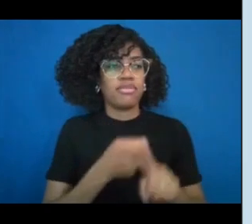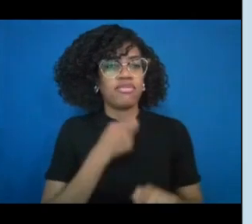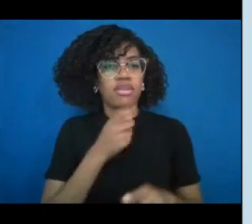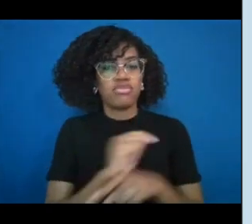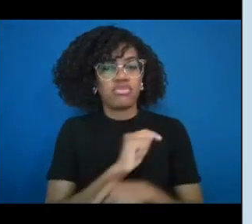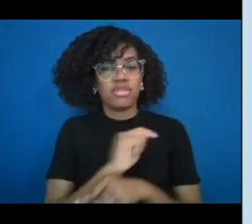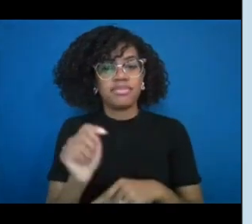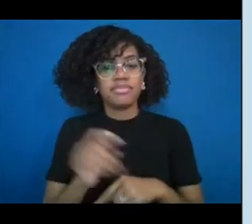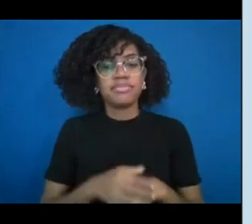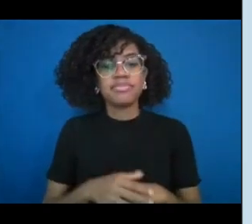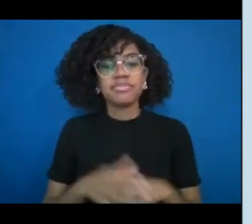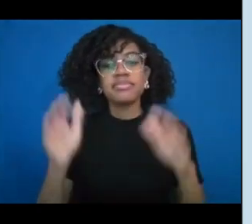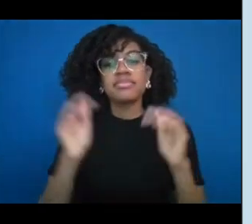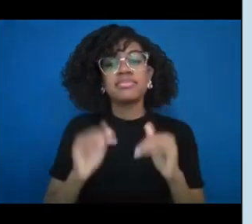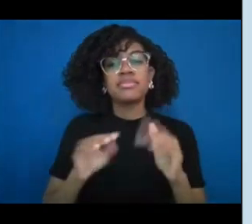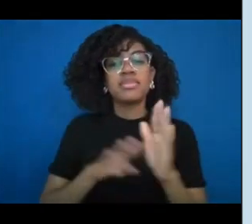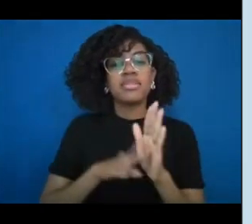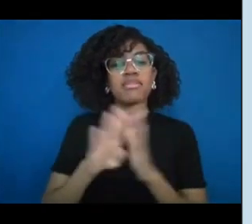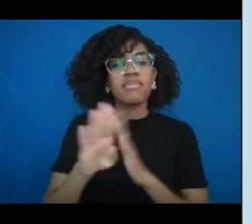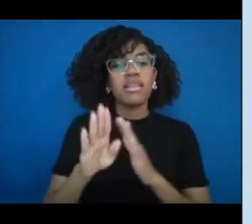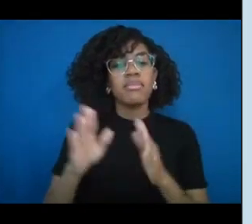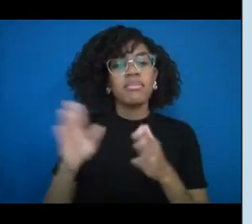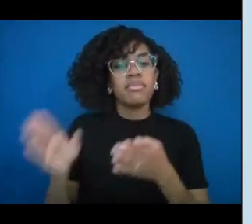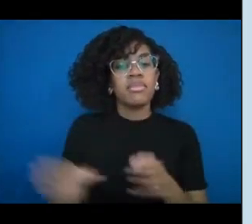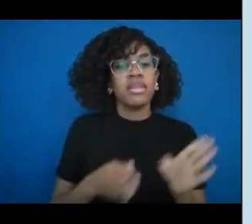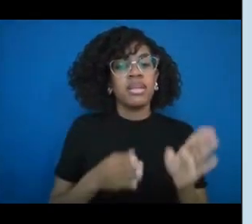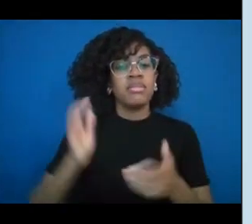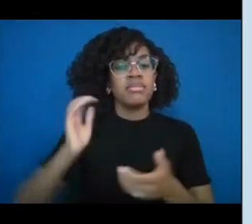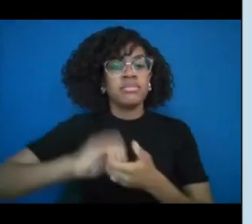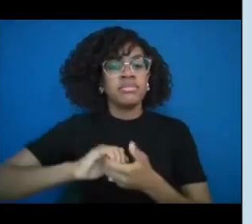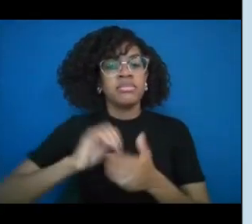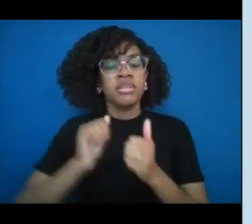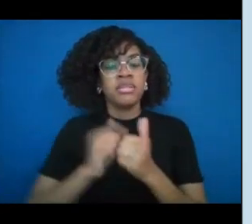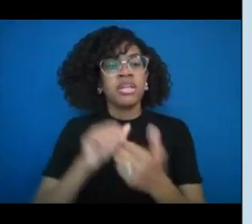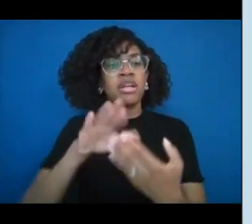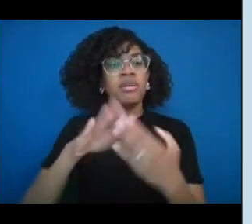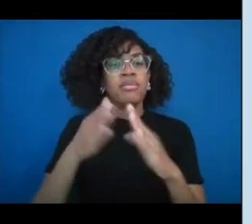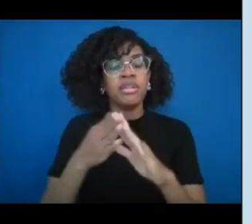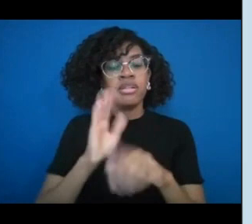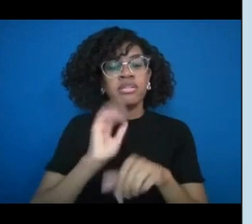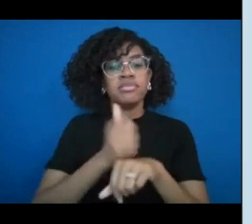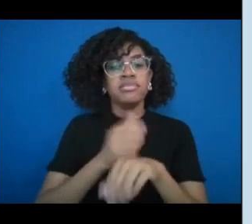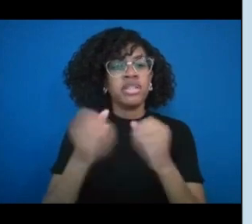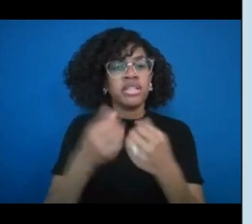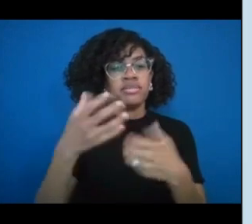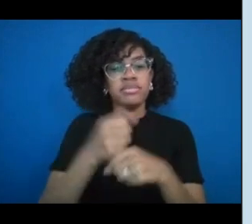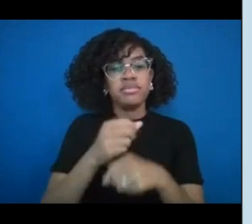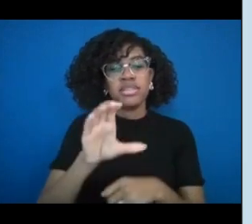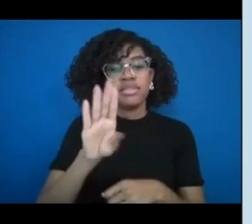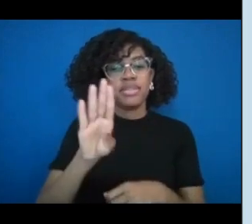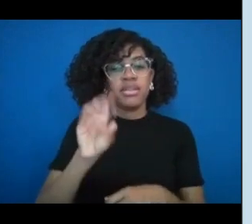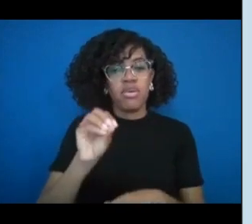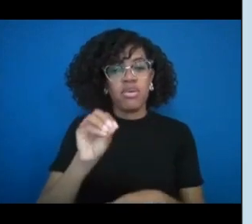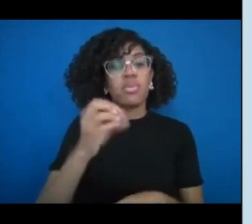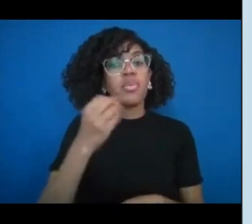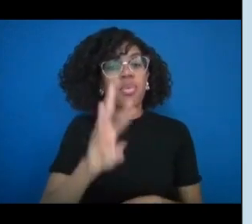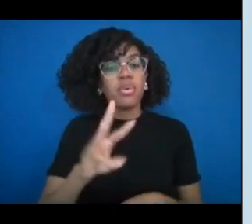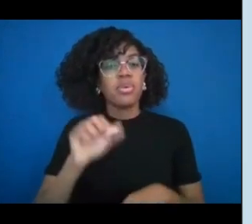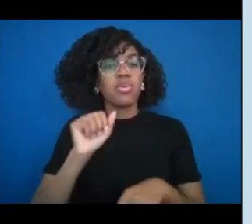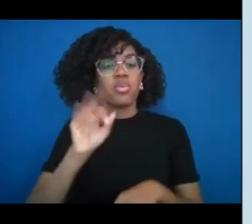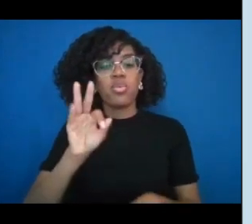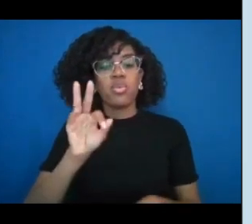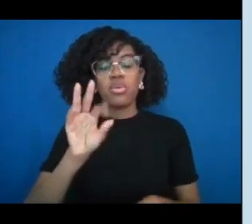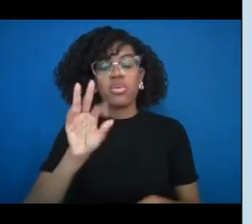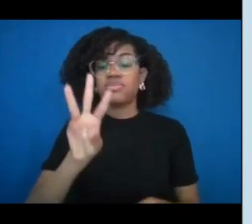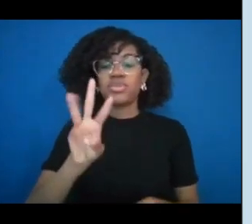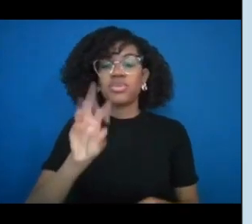And then develop a plan to partner with community-based organizations or workforce service organizations to conduct outreach